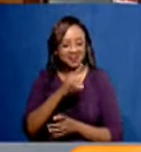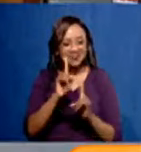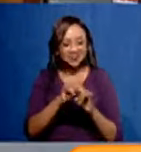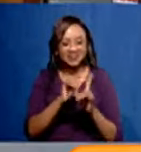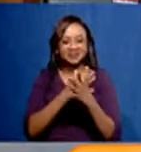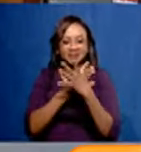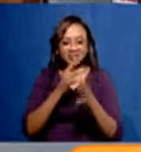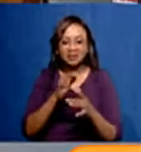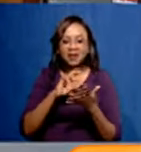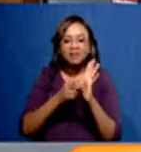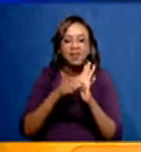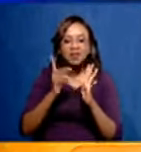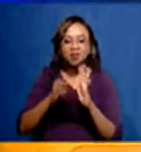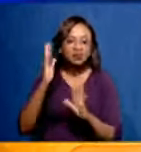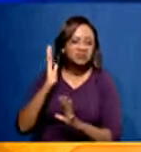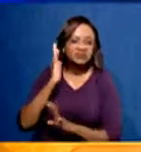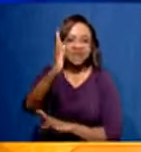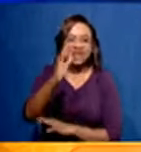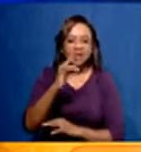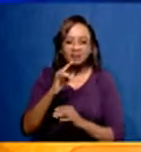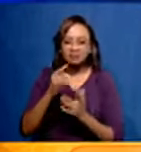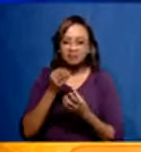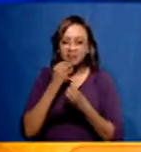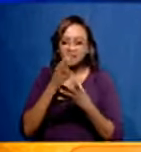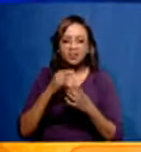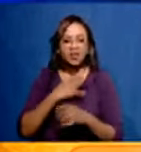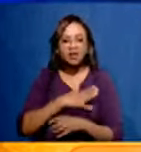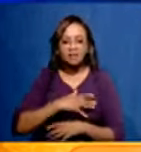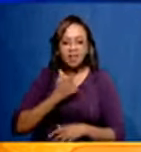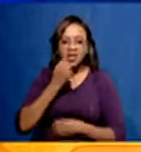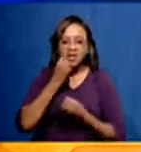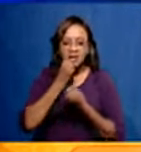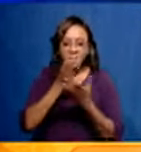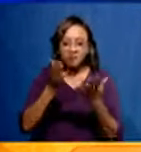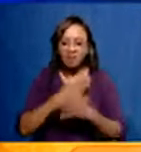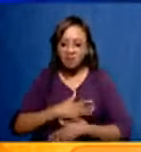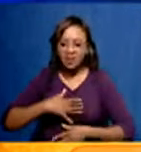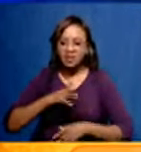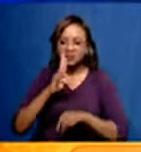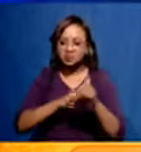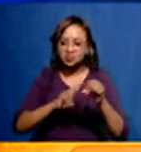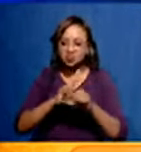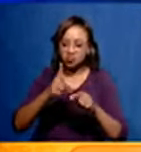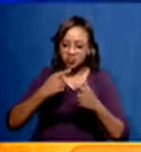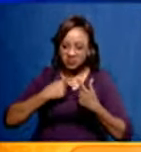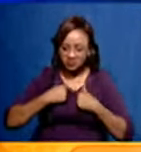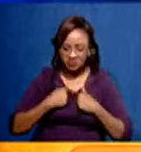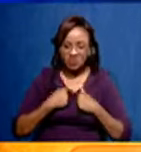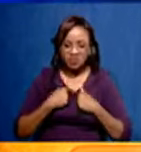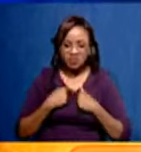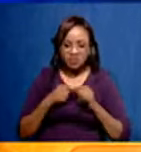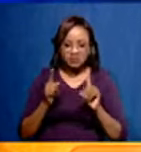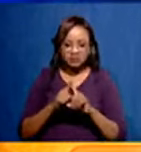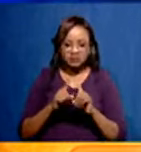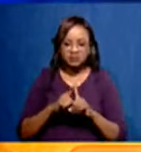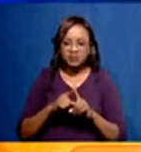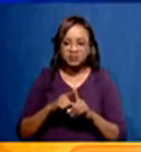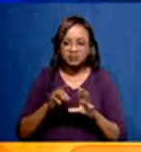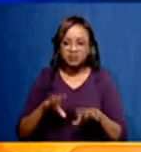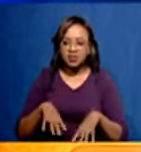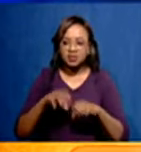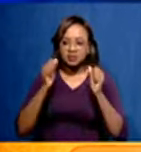said, exploit me. Exploit me as a chancellor. But be